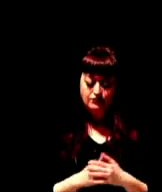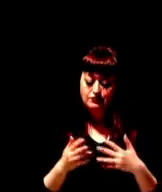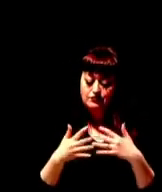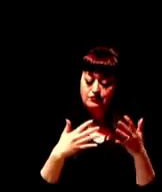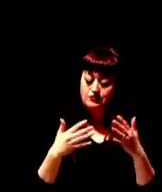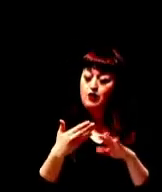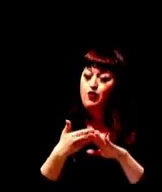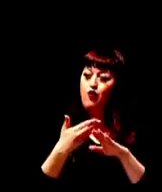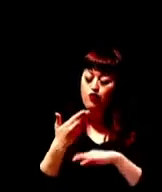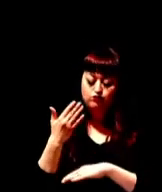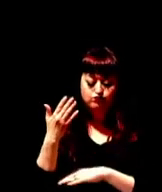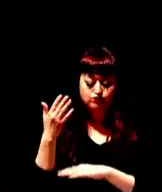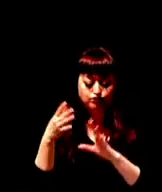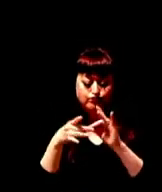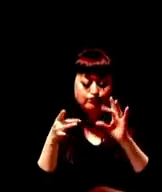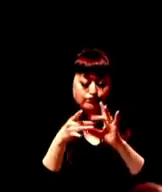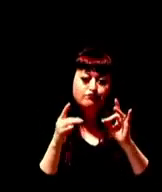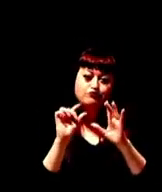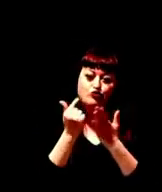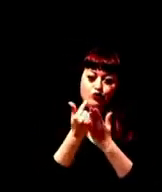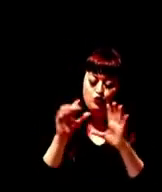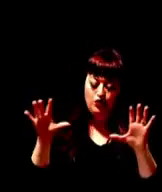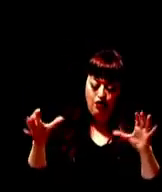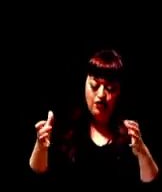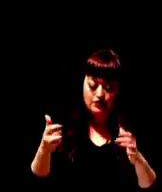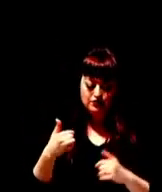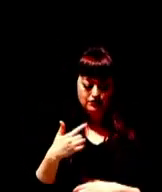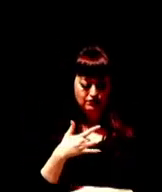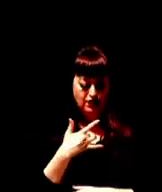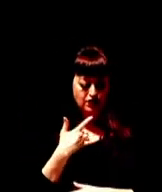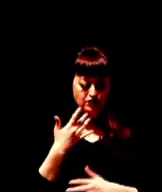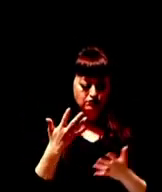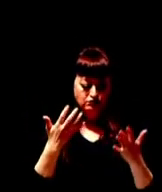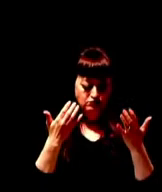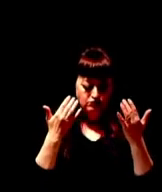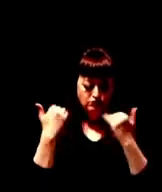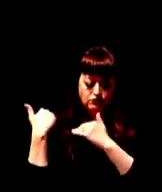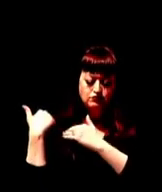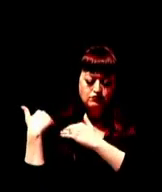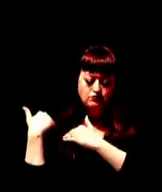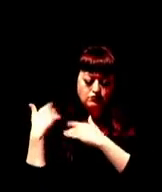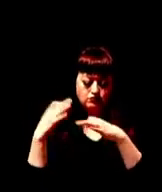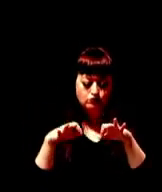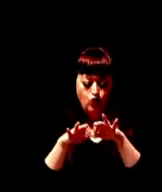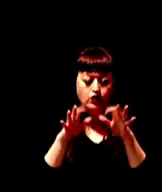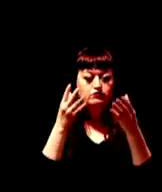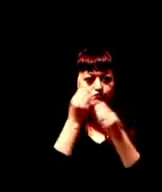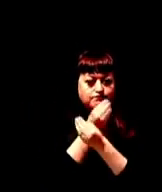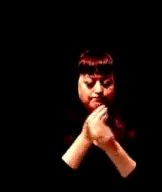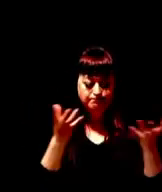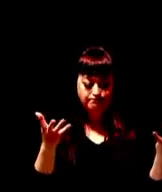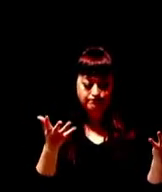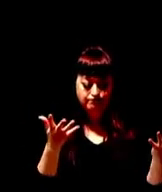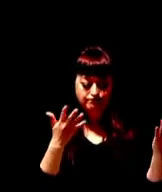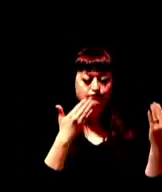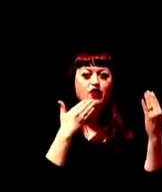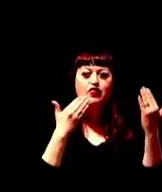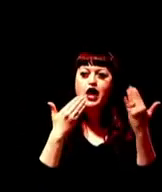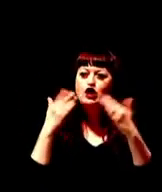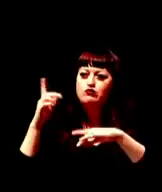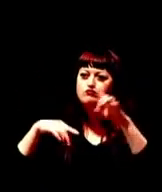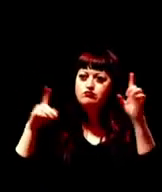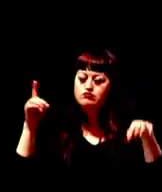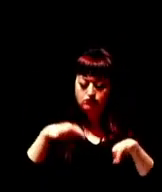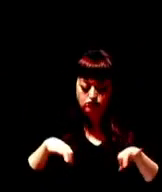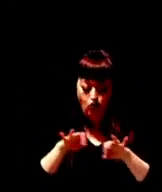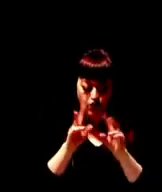Before I start talking about all of the graduating class, I feel an overwhelming obligation to say some generally important things to a plethora of very important